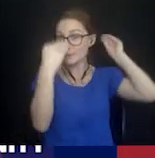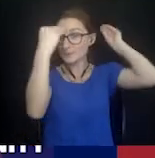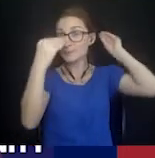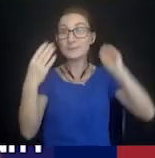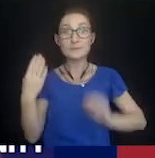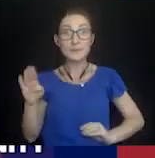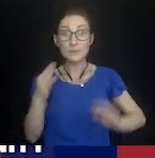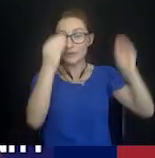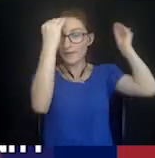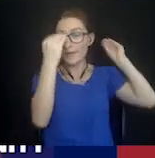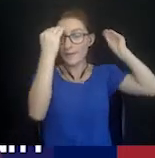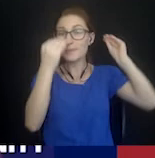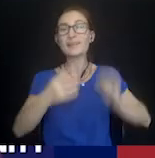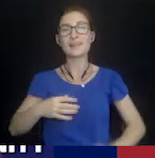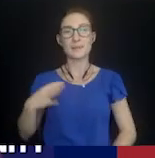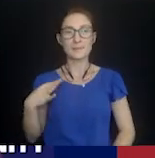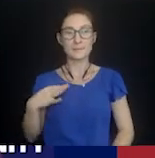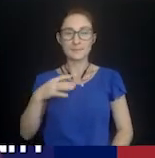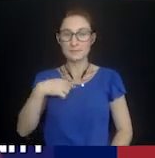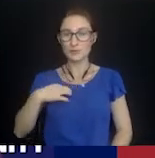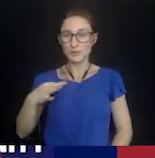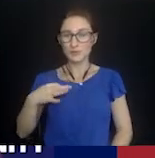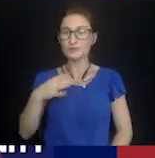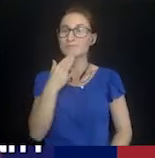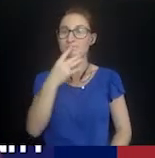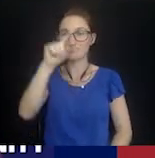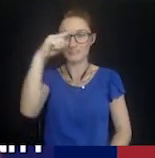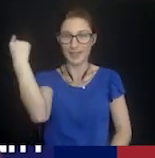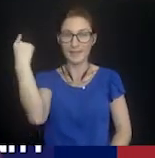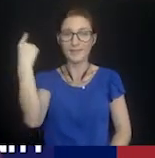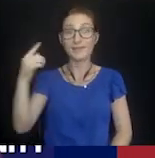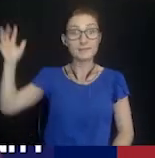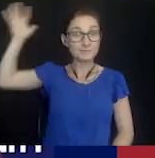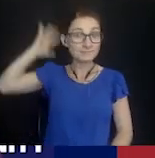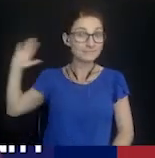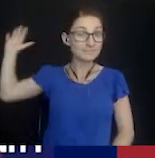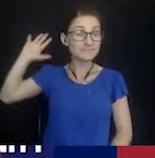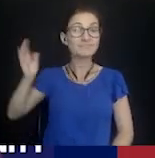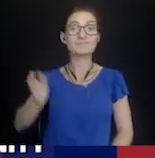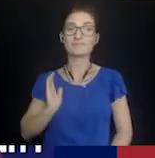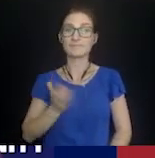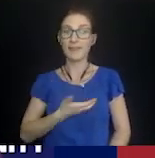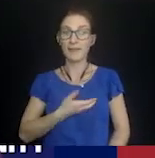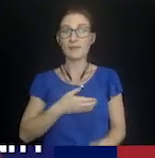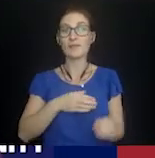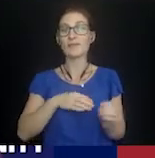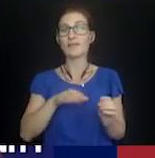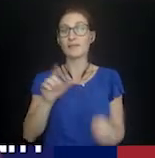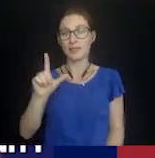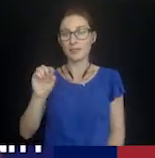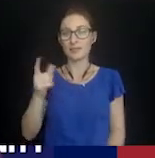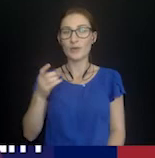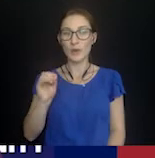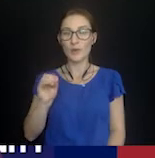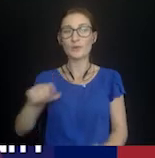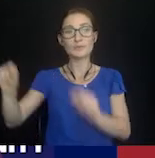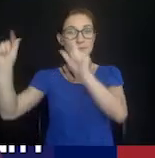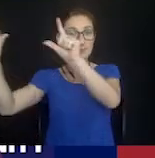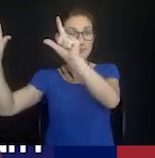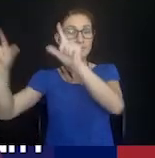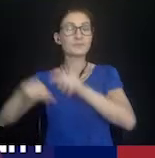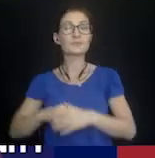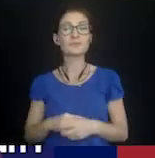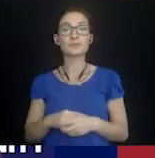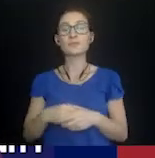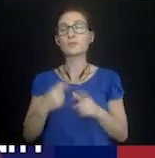black shirt. Behind me is our organizational background with our logo, the words advocacy, equality, and